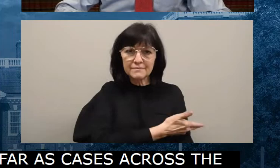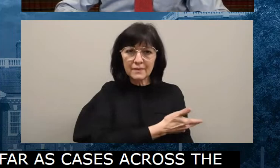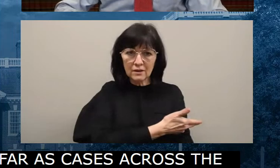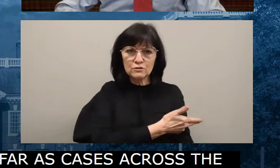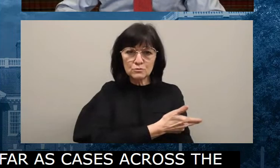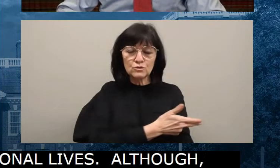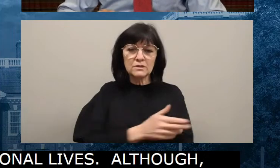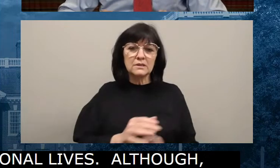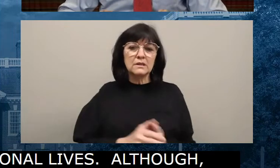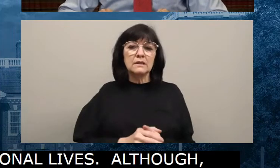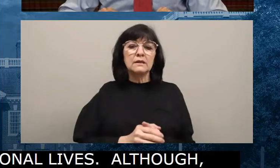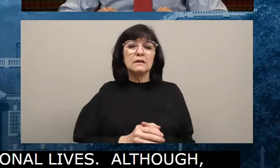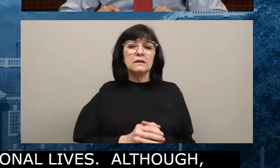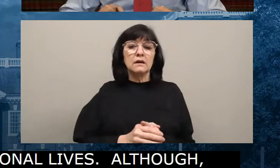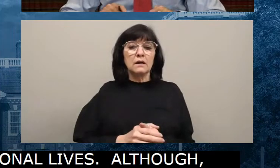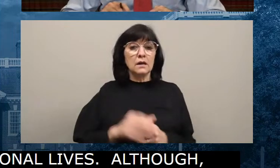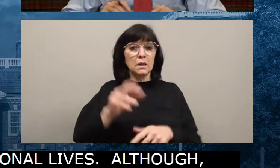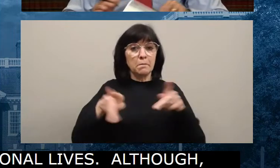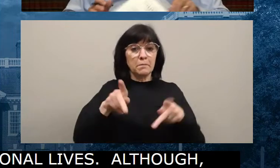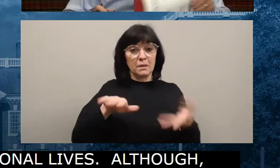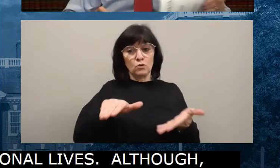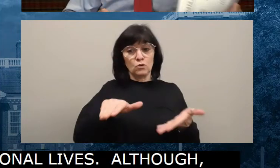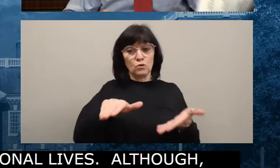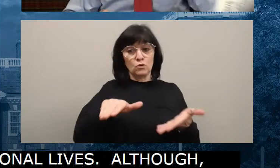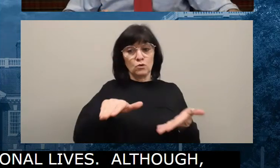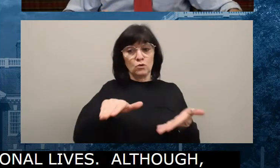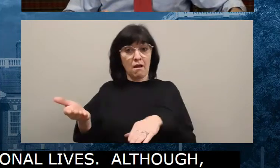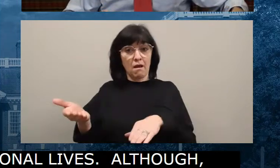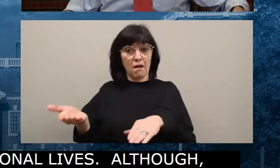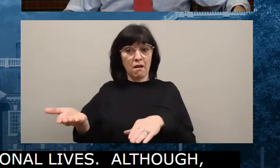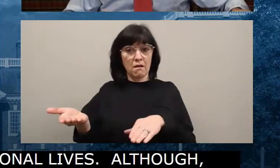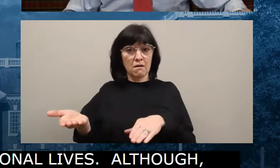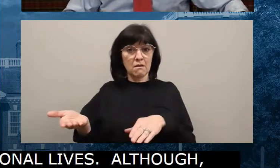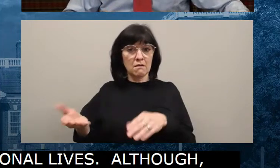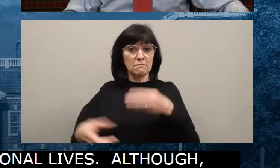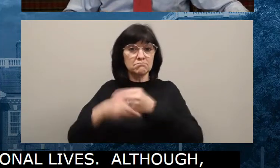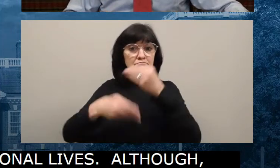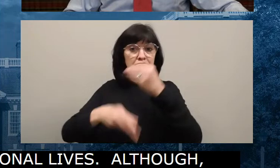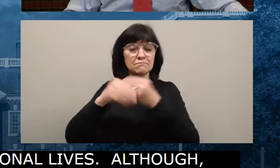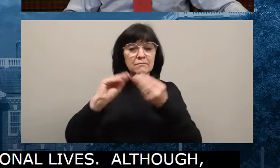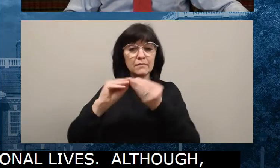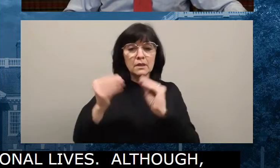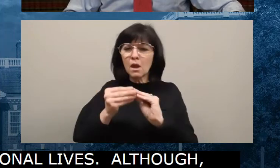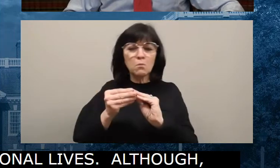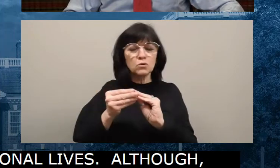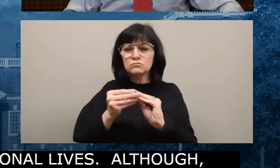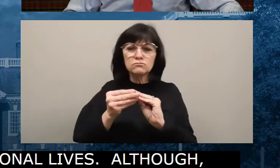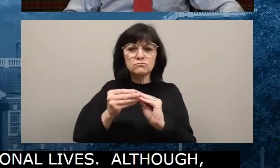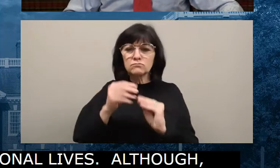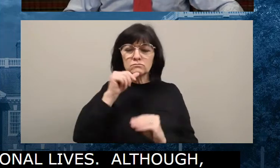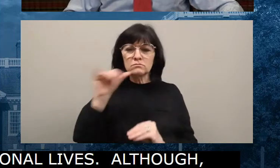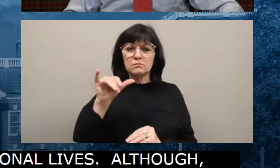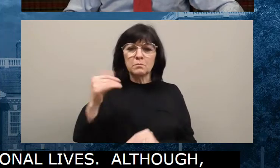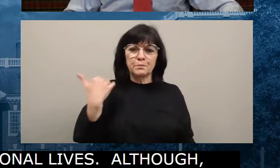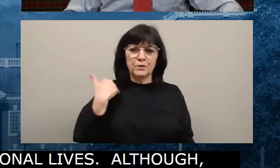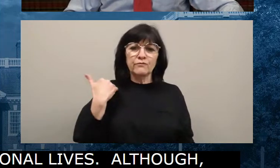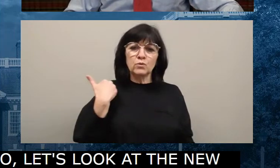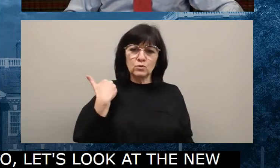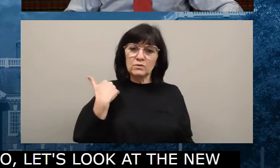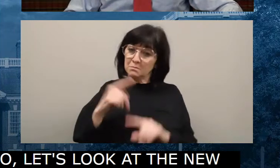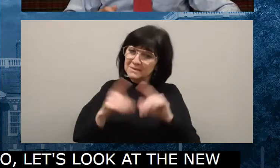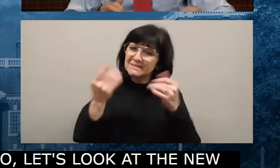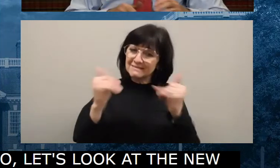forward. And so let's look at the new positive cases. You can see the surge that we've been experiencing